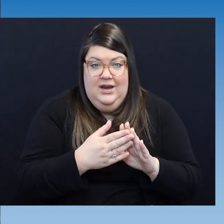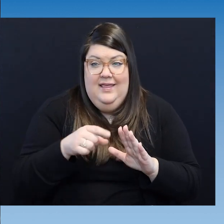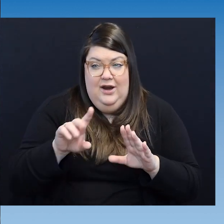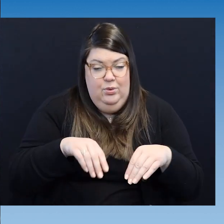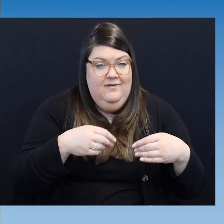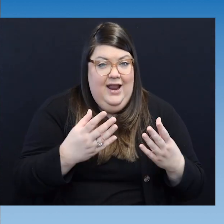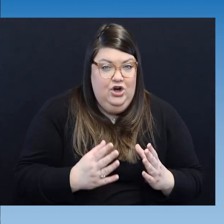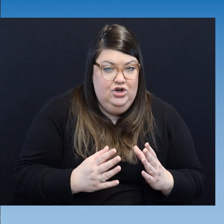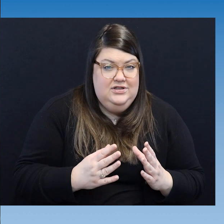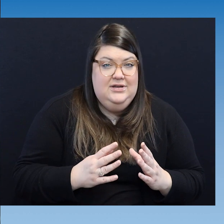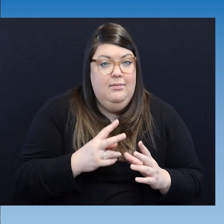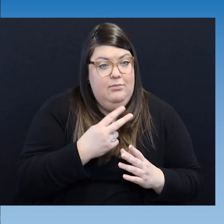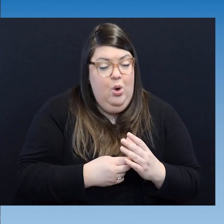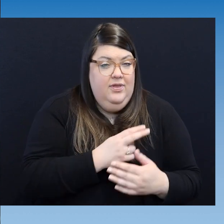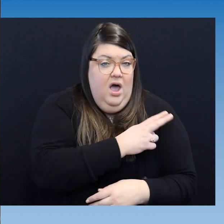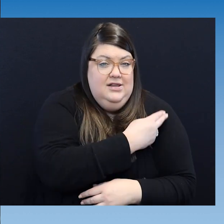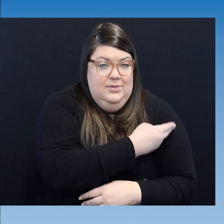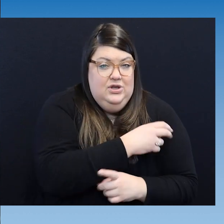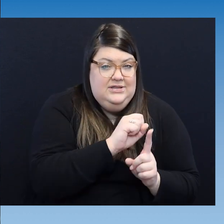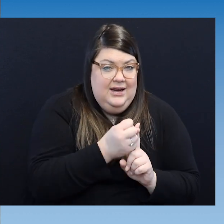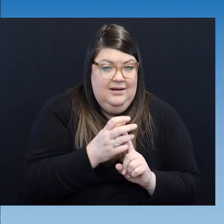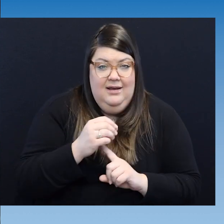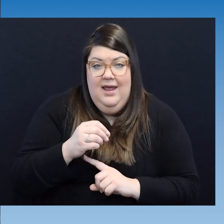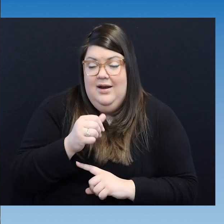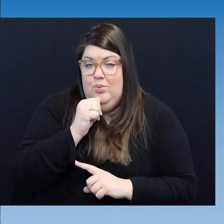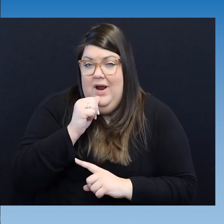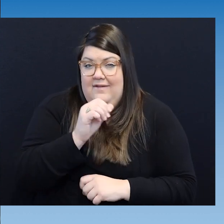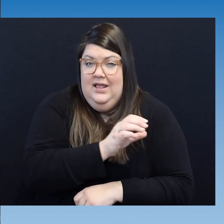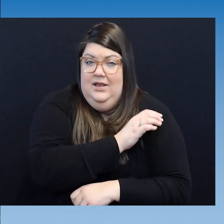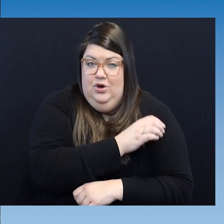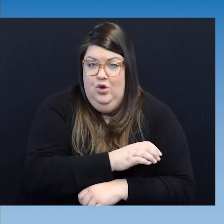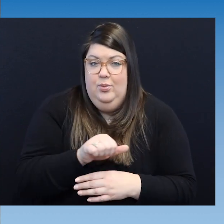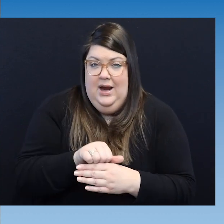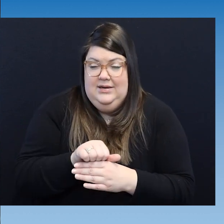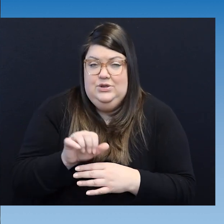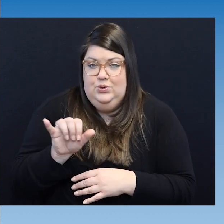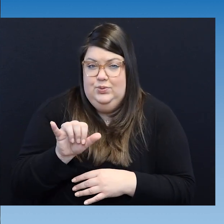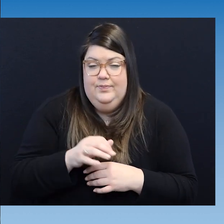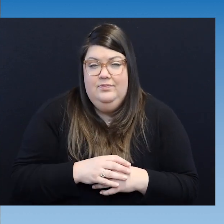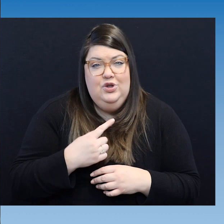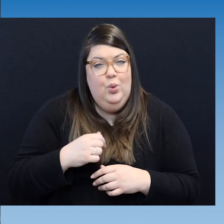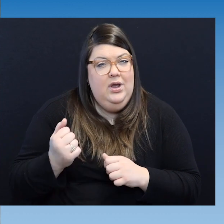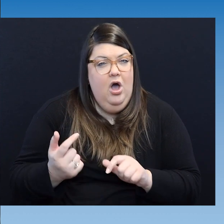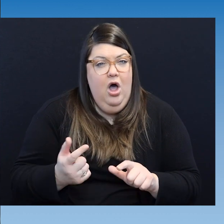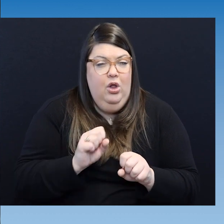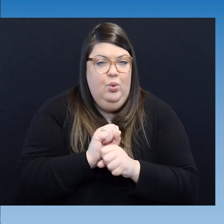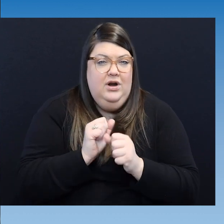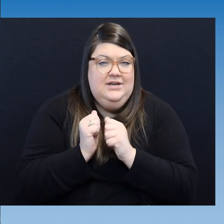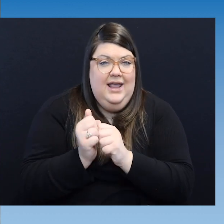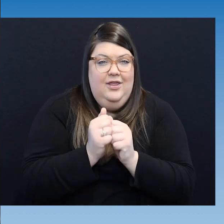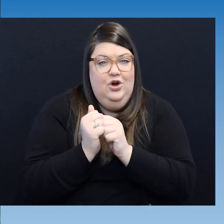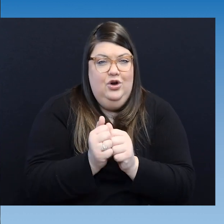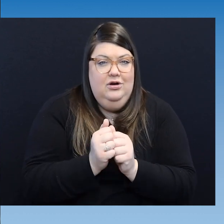both in the hospital and in private clinical practice. So we all work together to